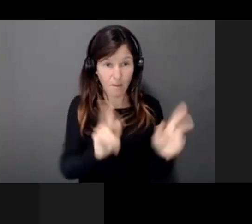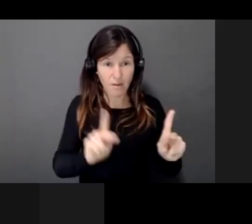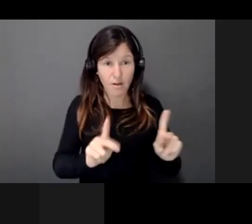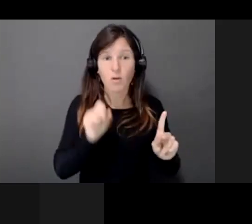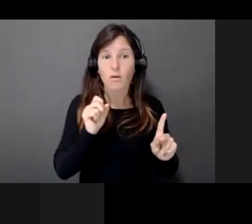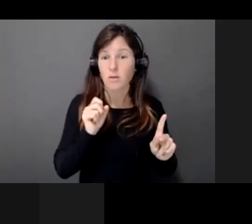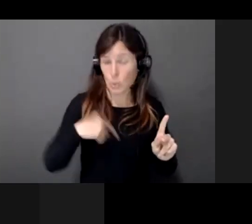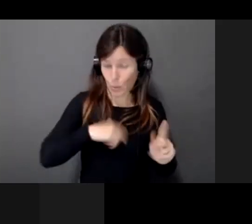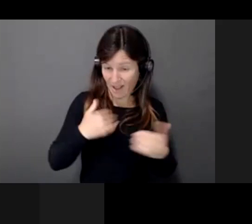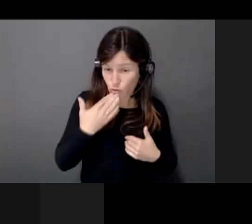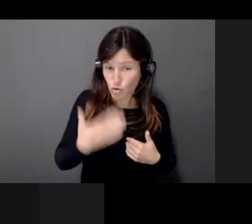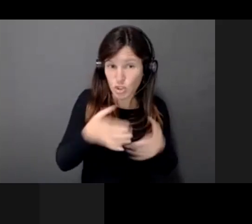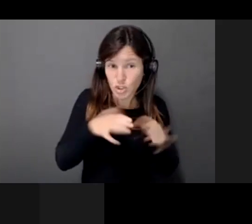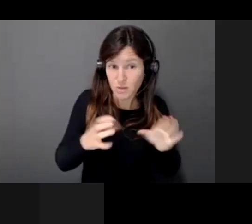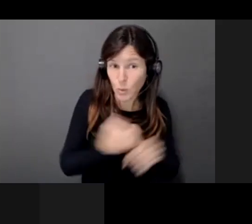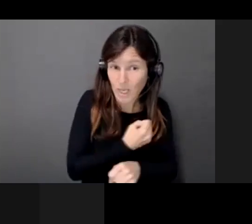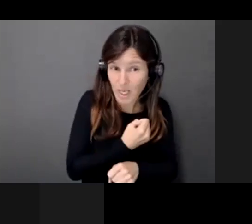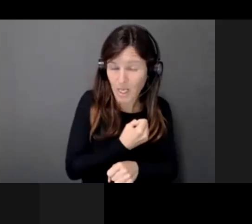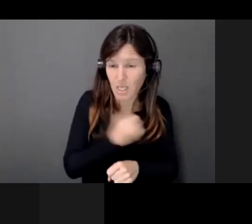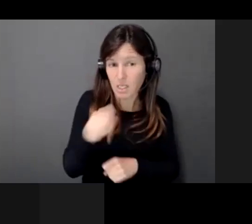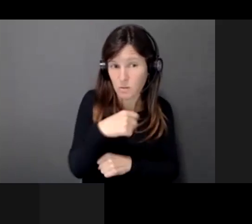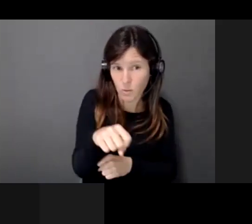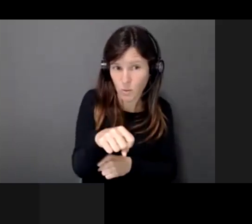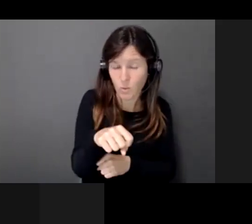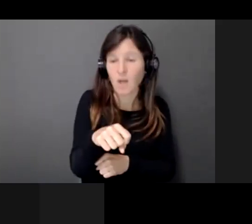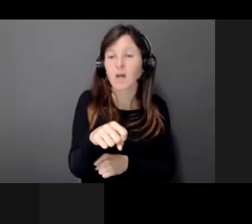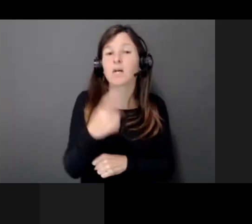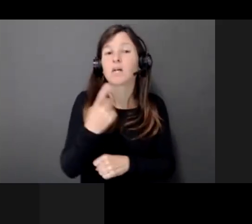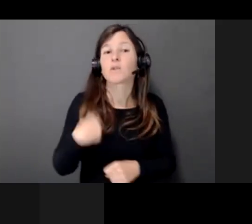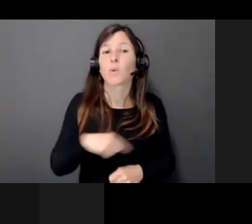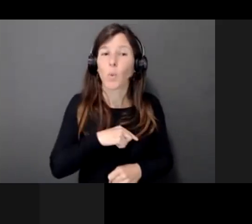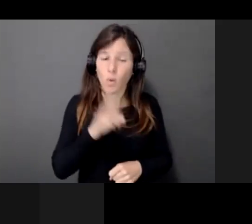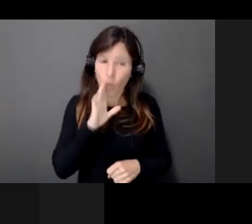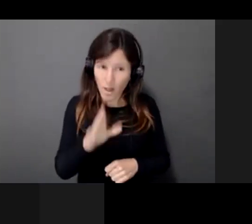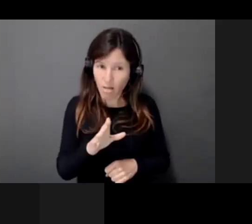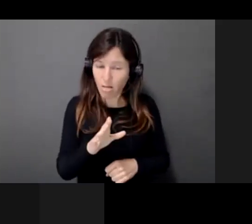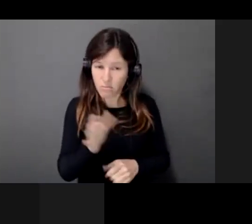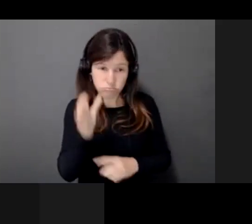we'll certainly take into consideration the wishes of the complainant.